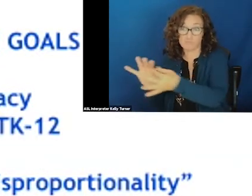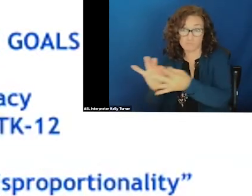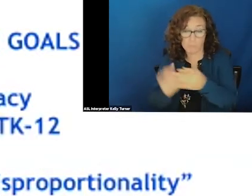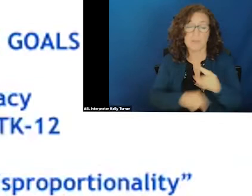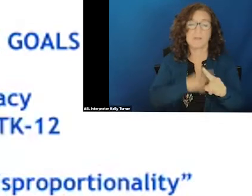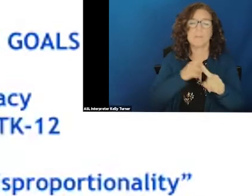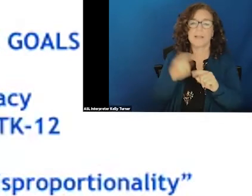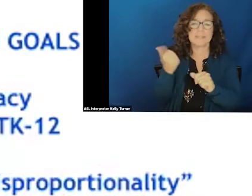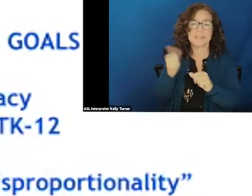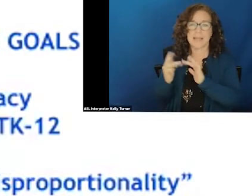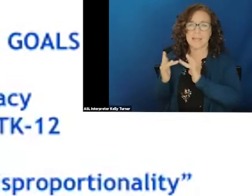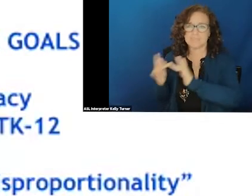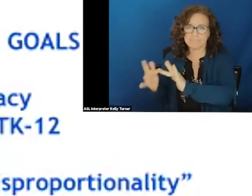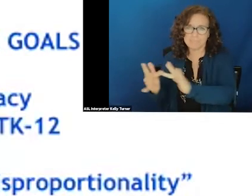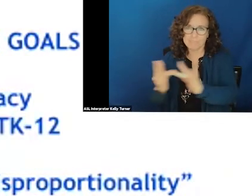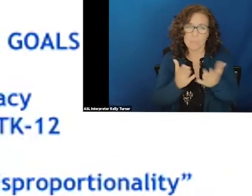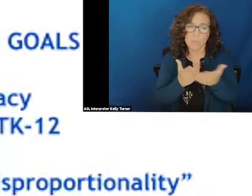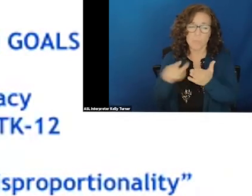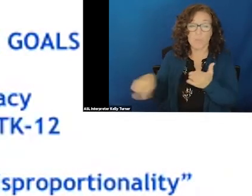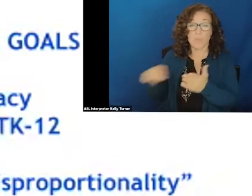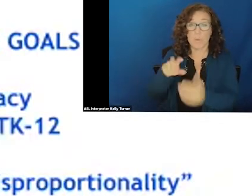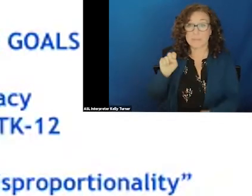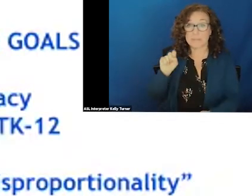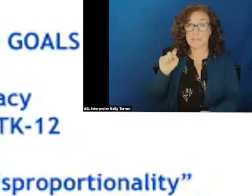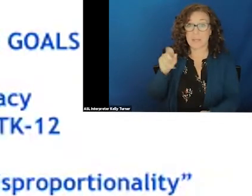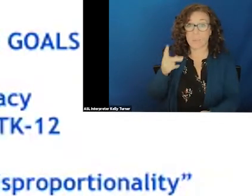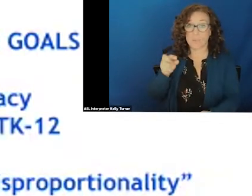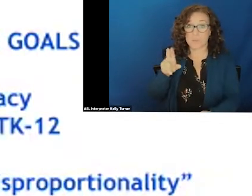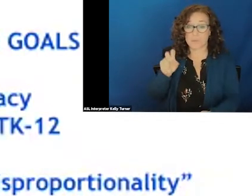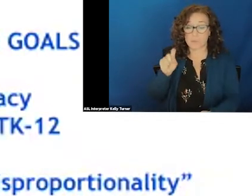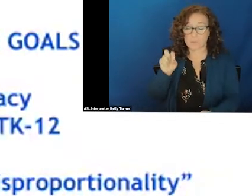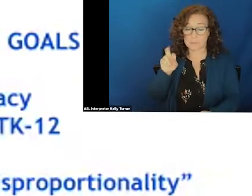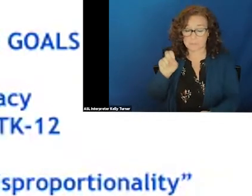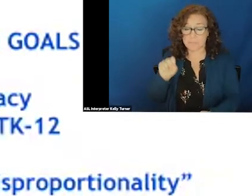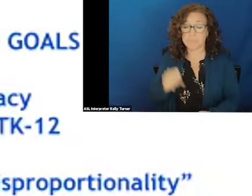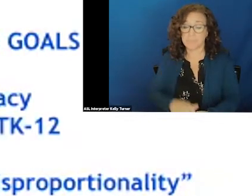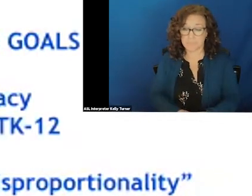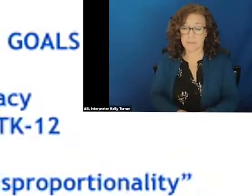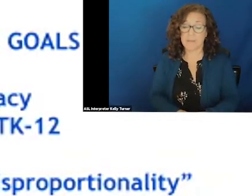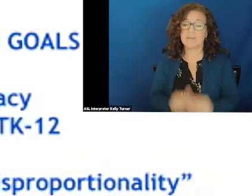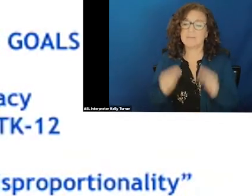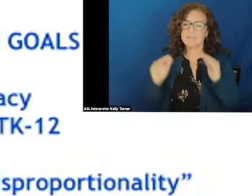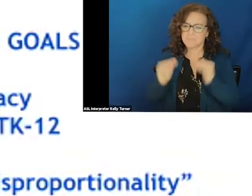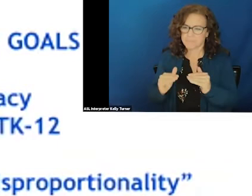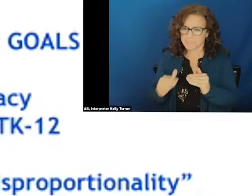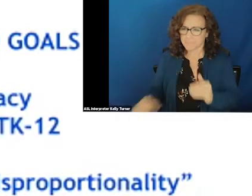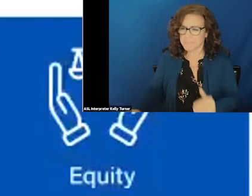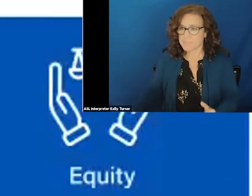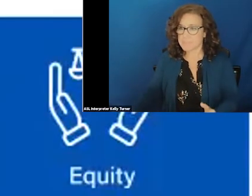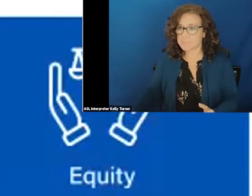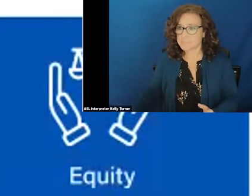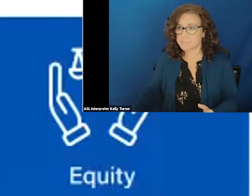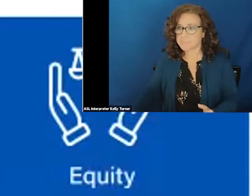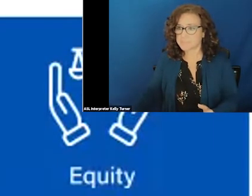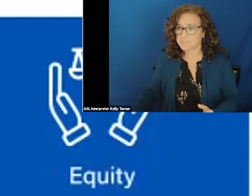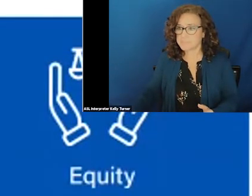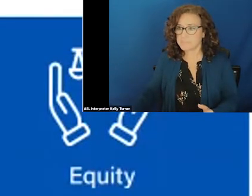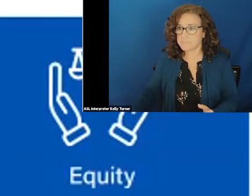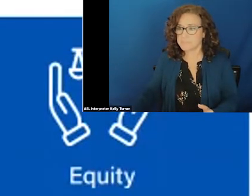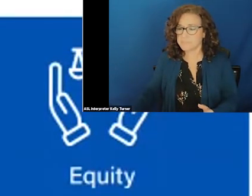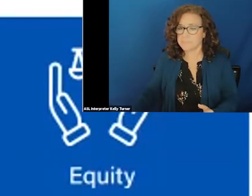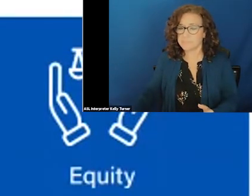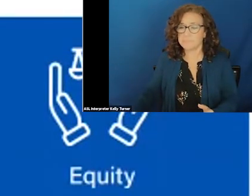represent that under this work, we want to make sure that, next slide, please. As